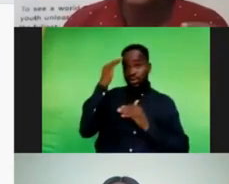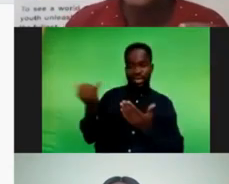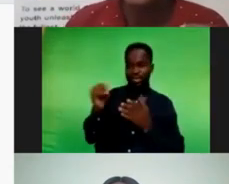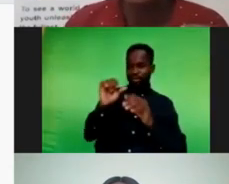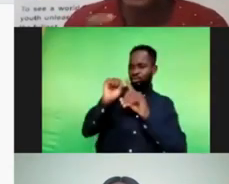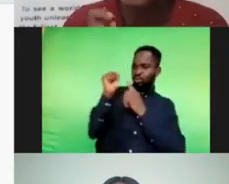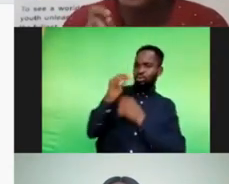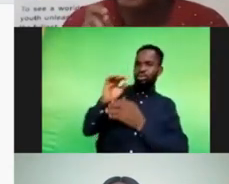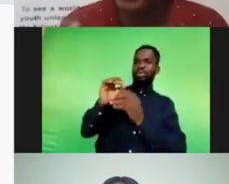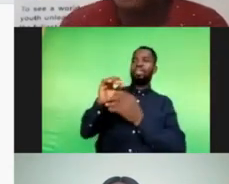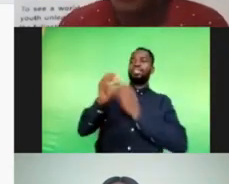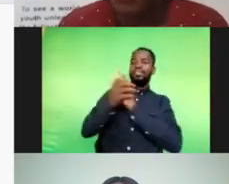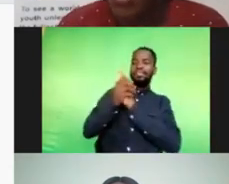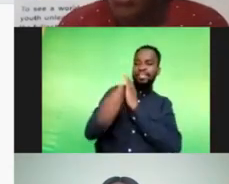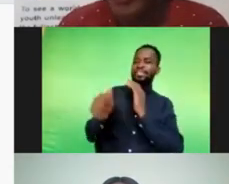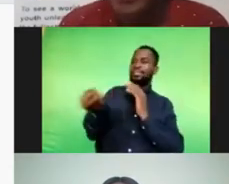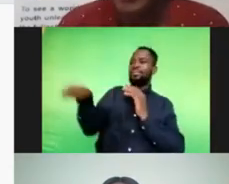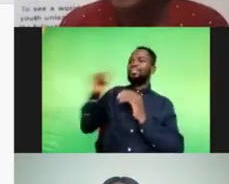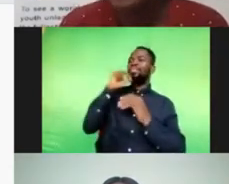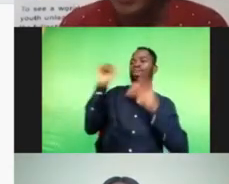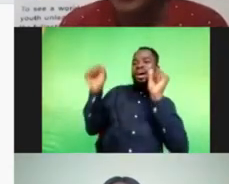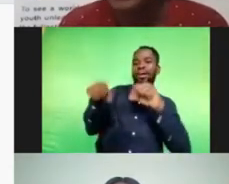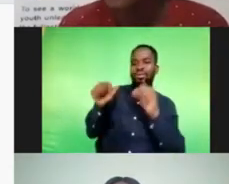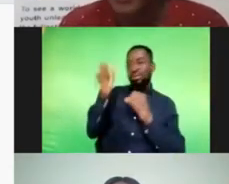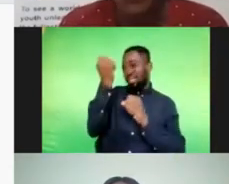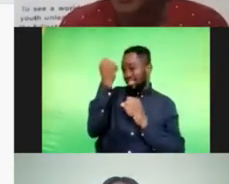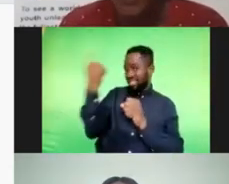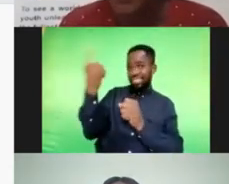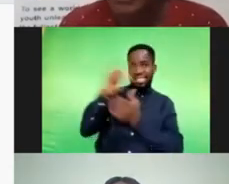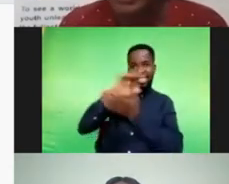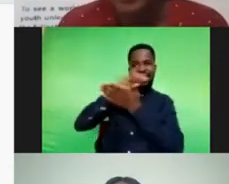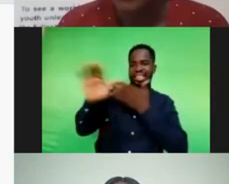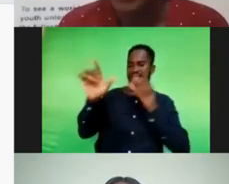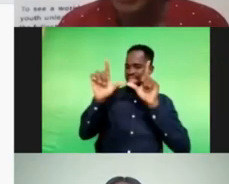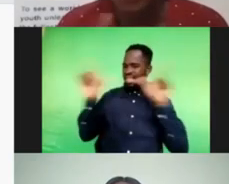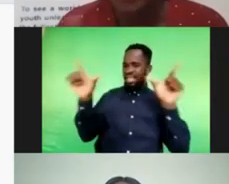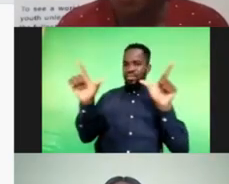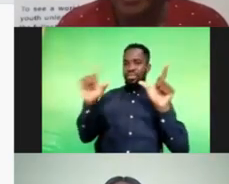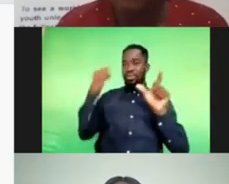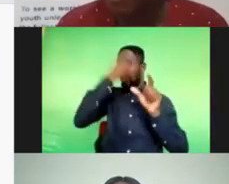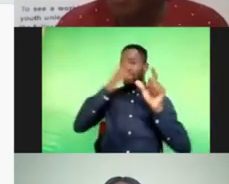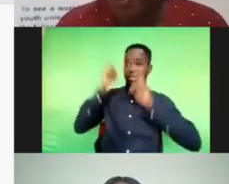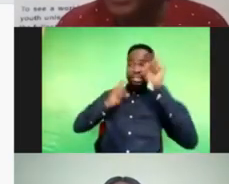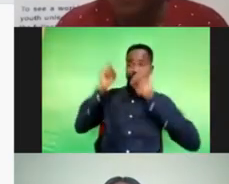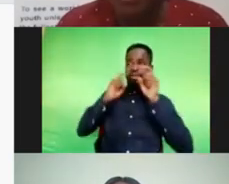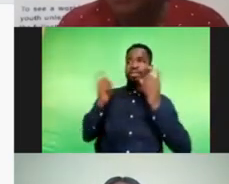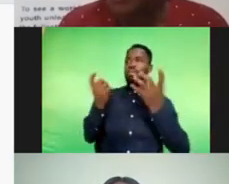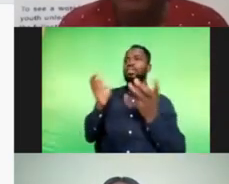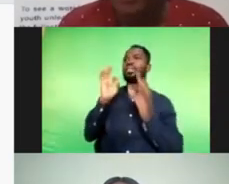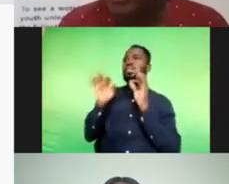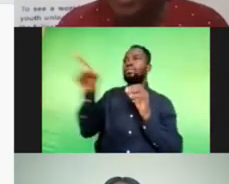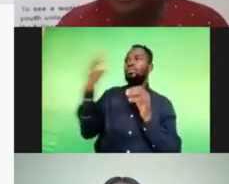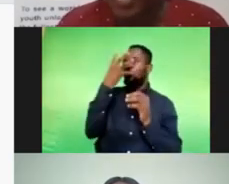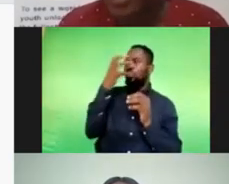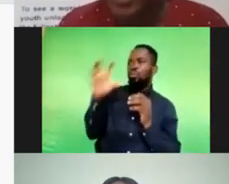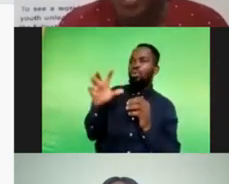inability to understand nonverbal cues as well as facial expression. So they won't know if you're bored, they won't know if